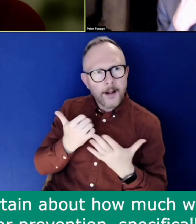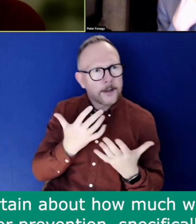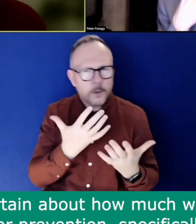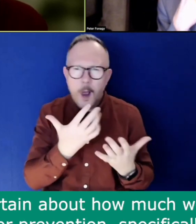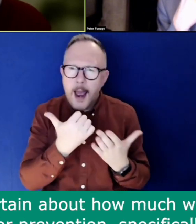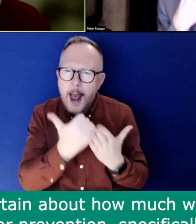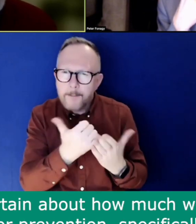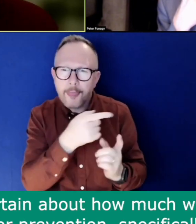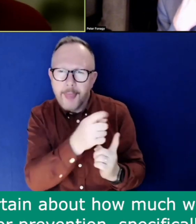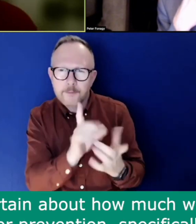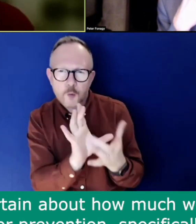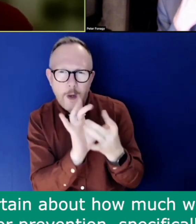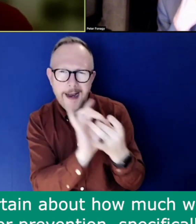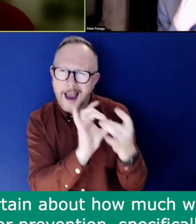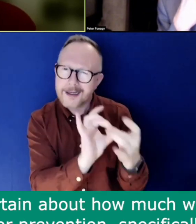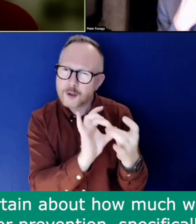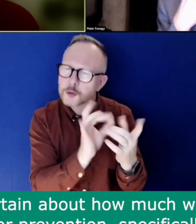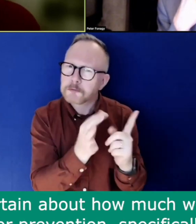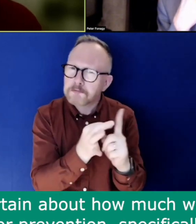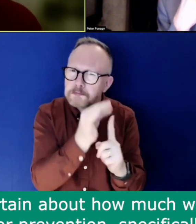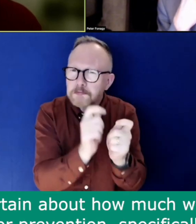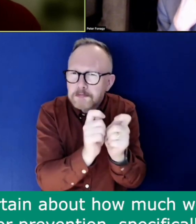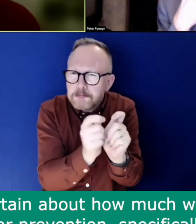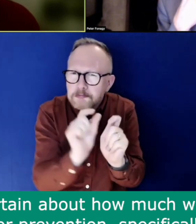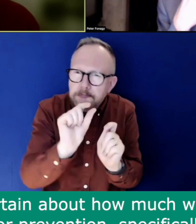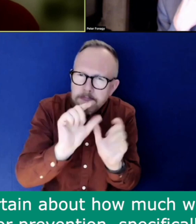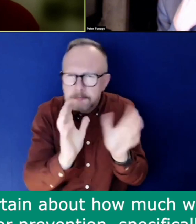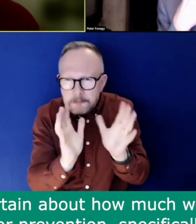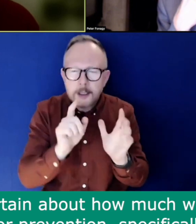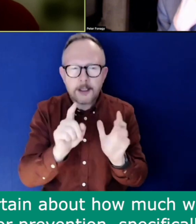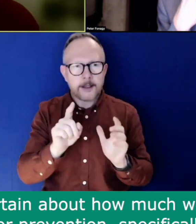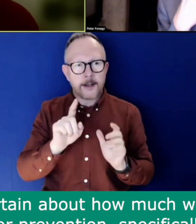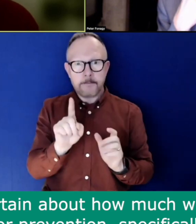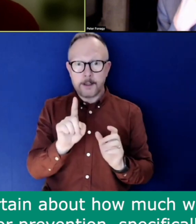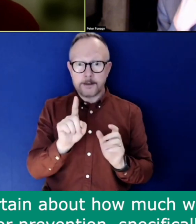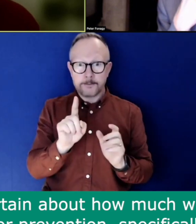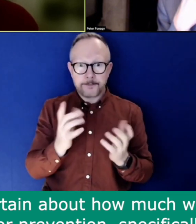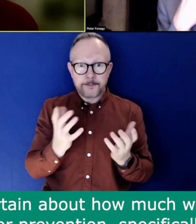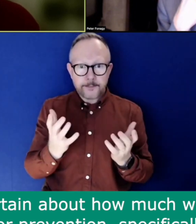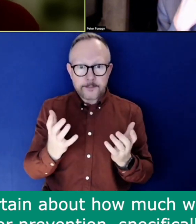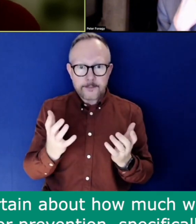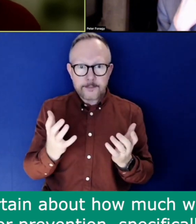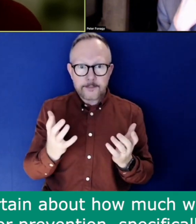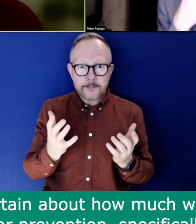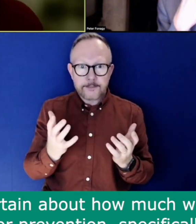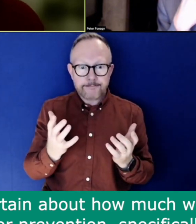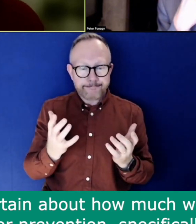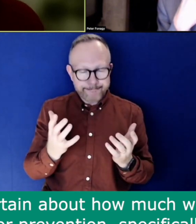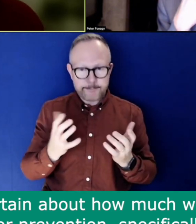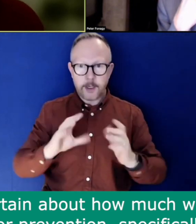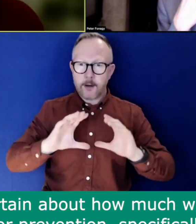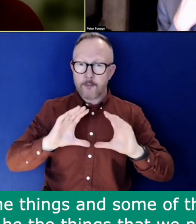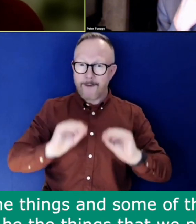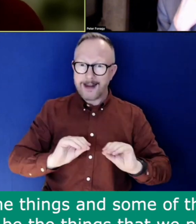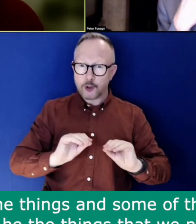So I feel slightly uncertain about how much we should worry about changing what we do for prevention, specifically for